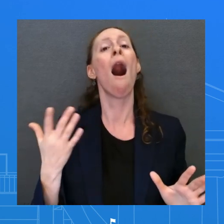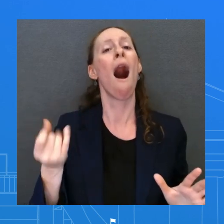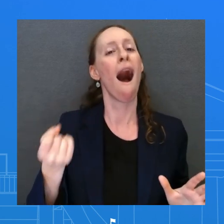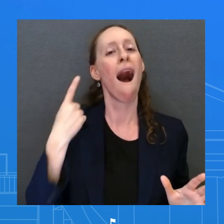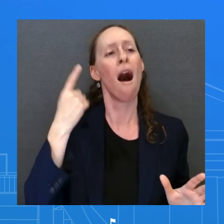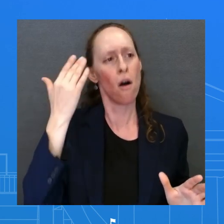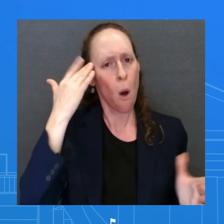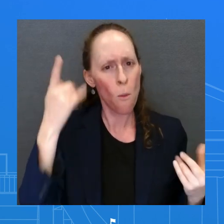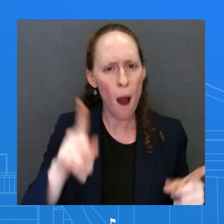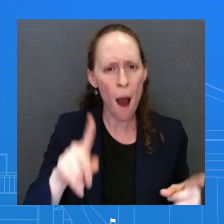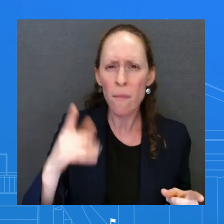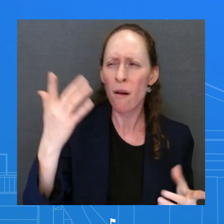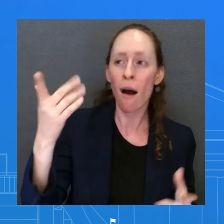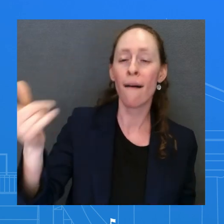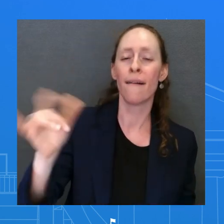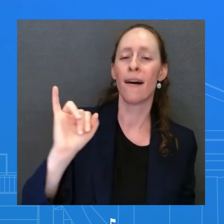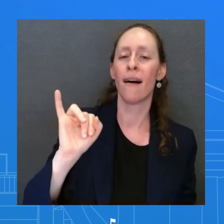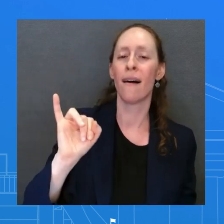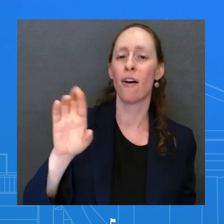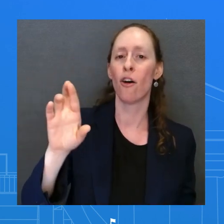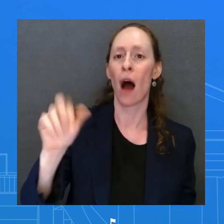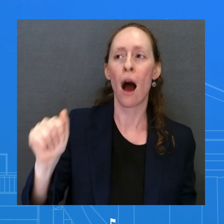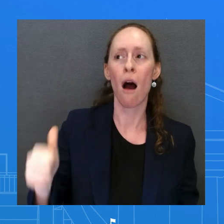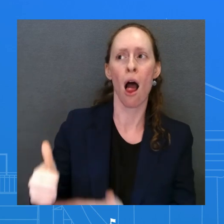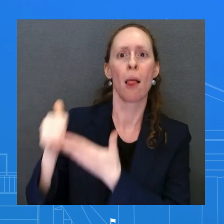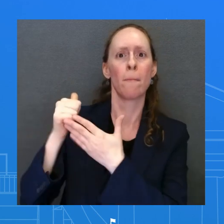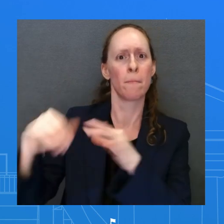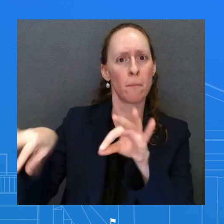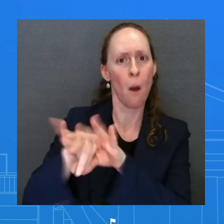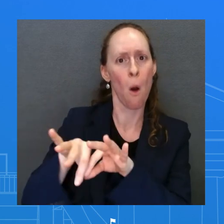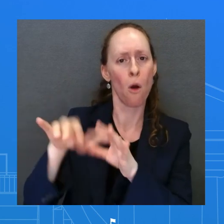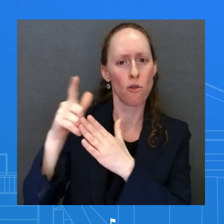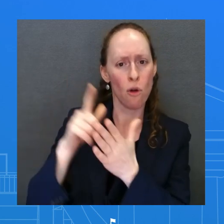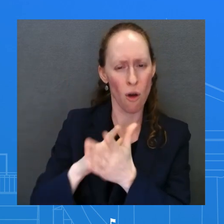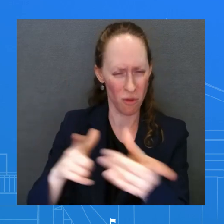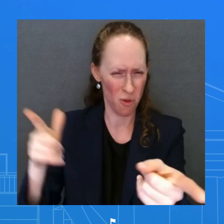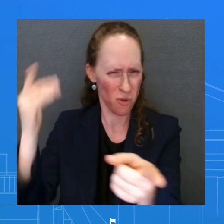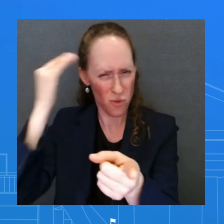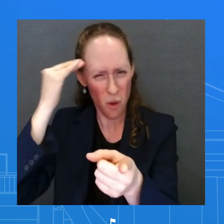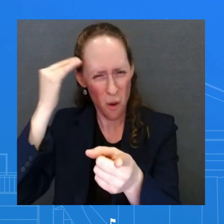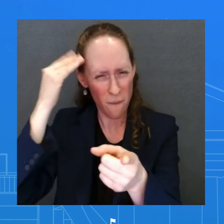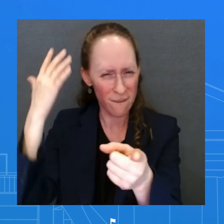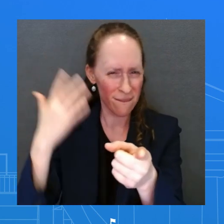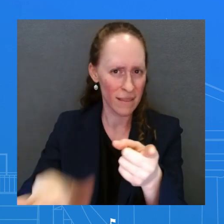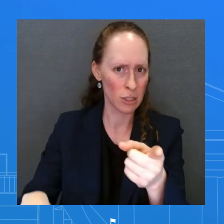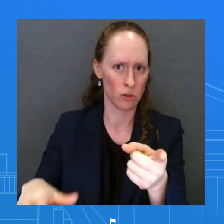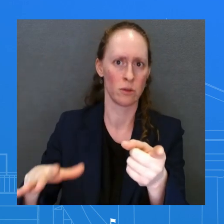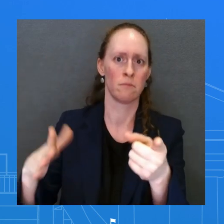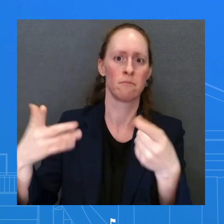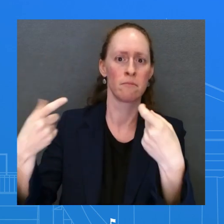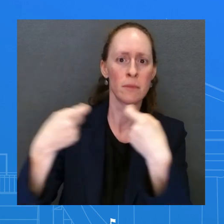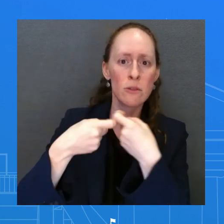piece of legislation, as you all know, that's going to lower energy costs, lower health care. There are things